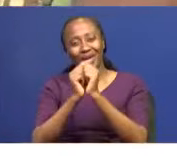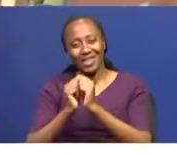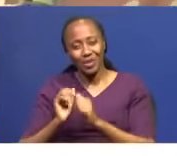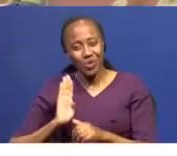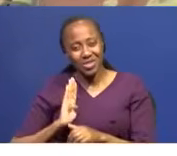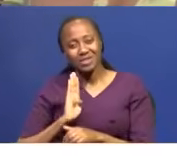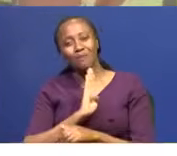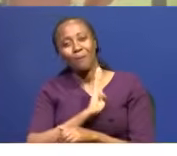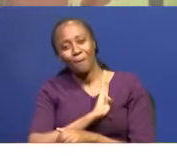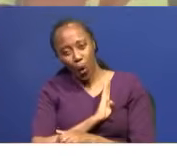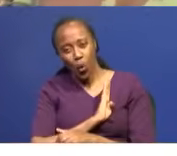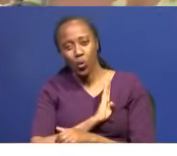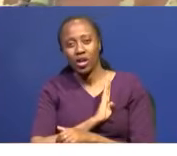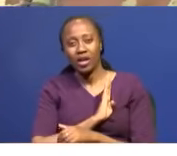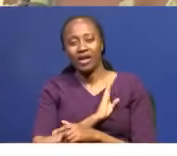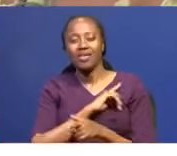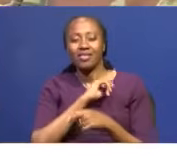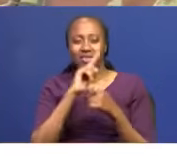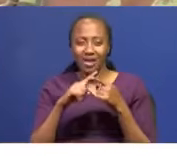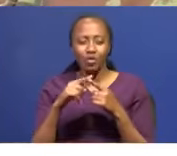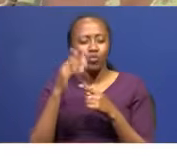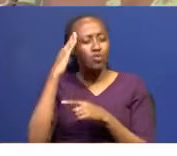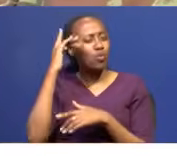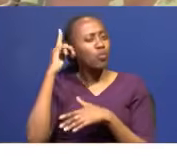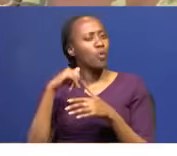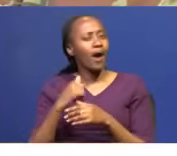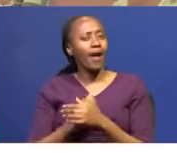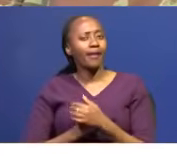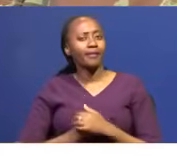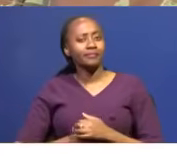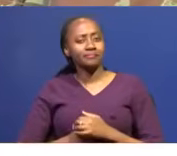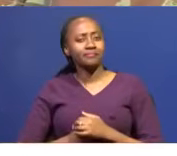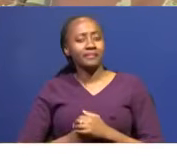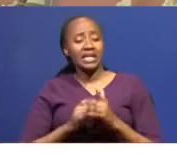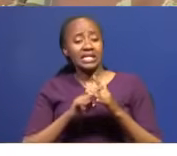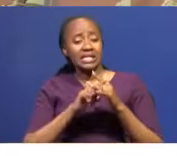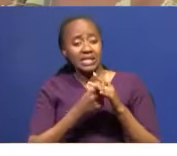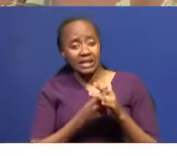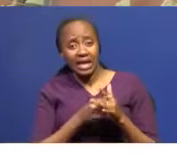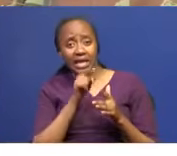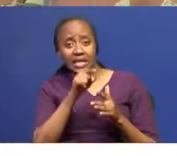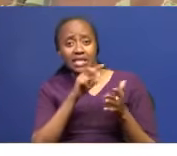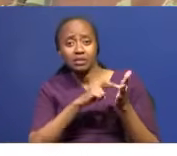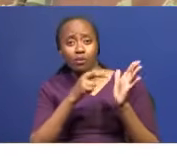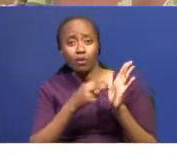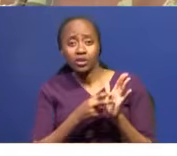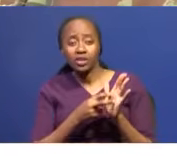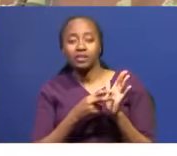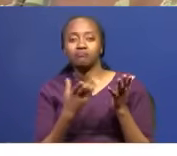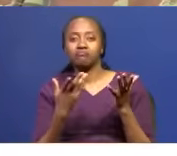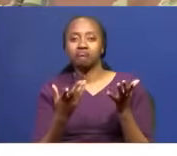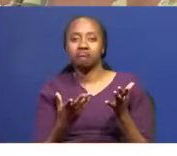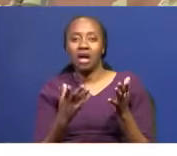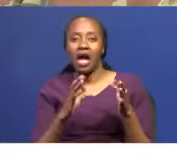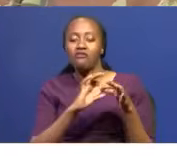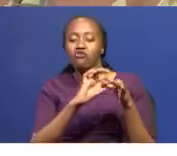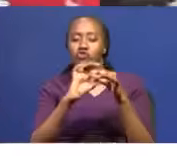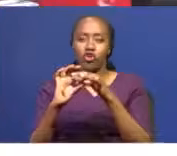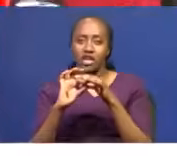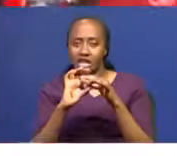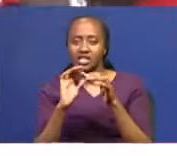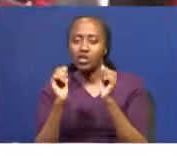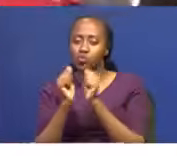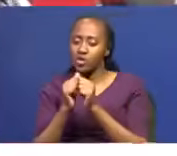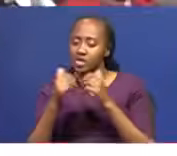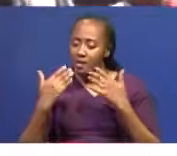Oli. Na tujue ni kwa nini tangu waanzishe mradi huu hawaja shirikiana na wananchi wa area hii.